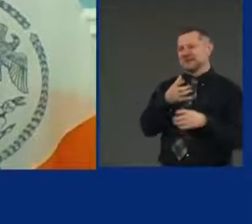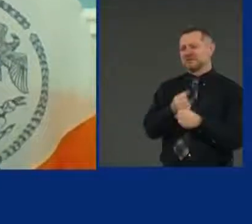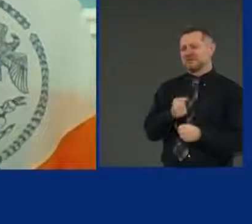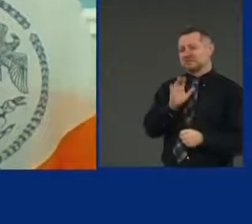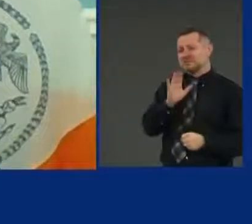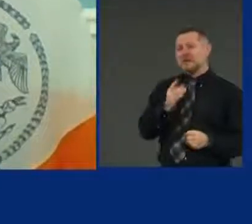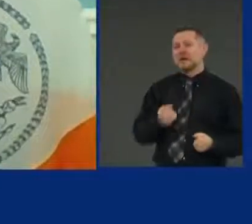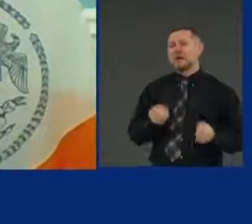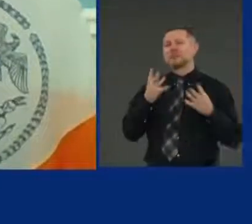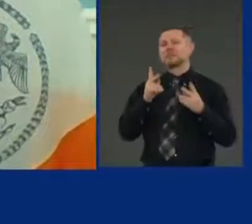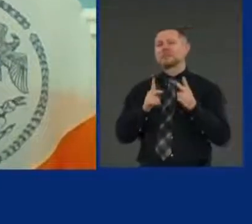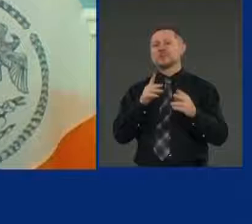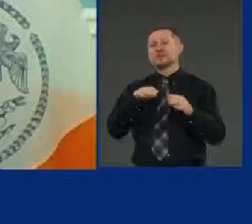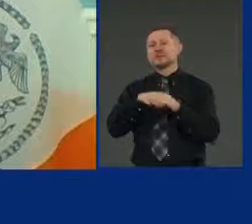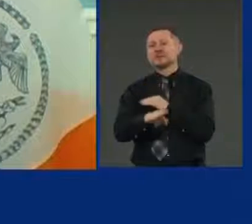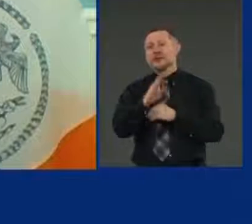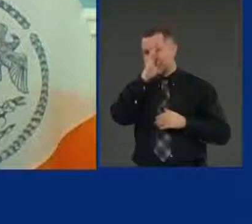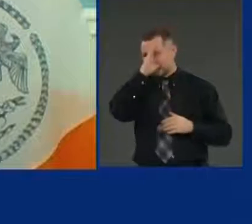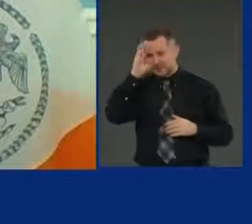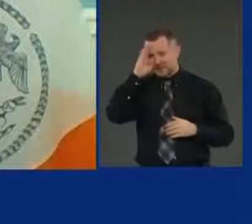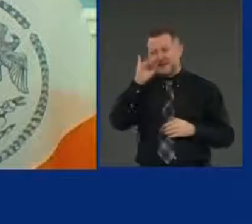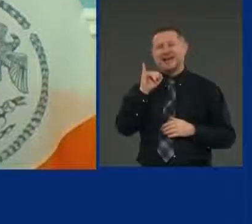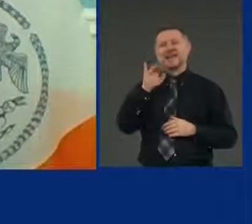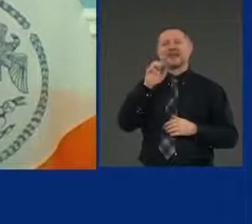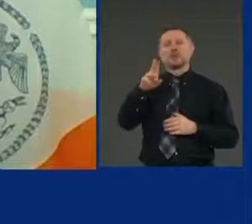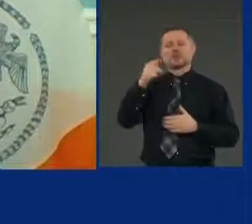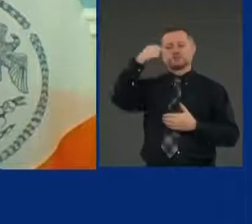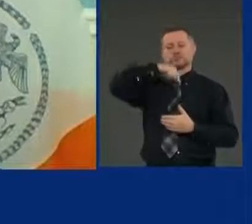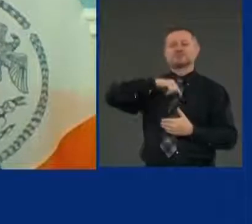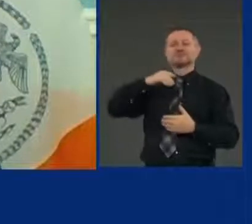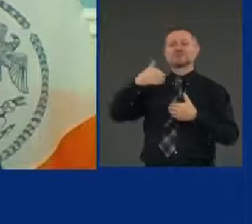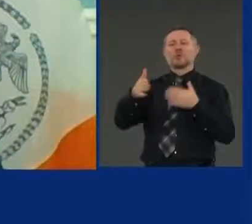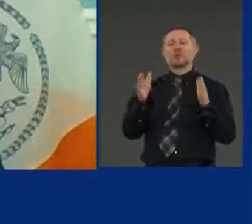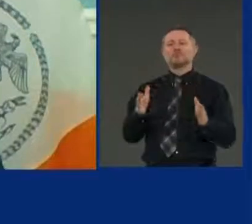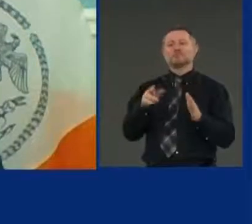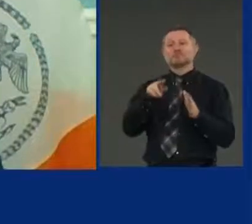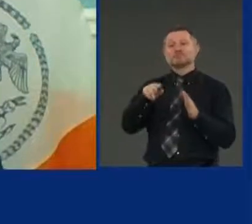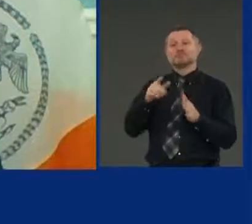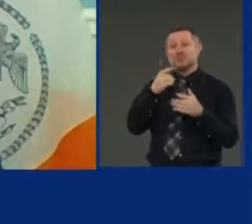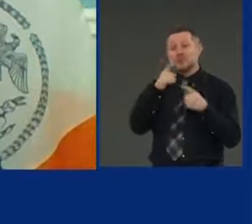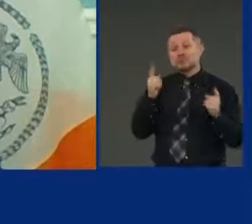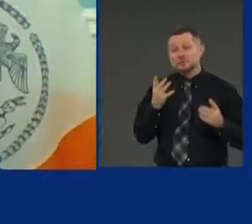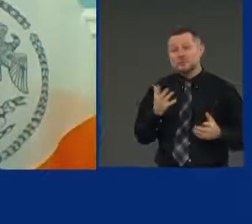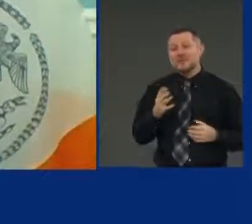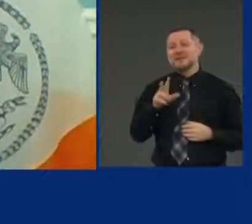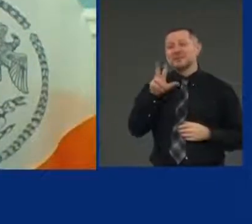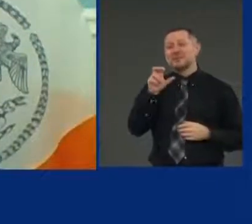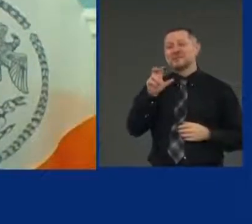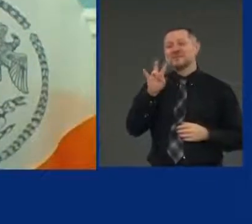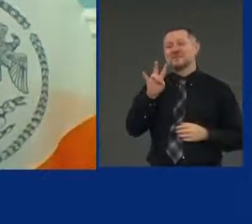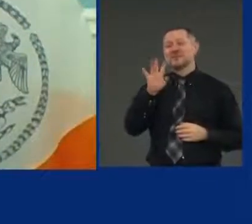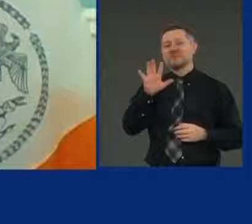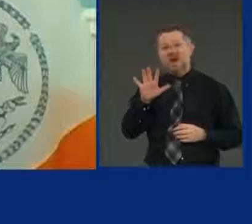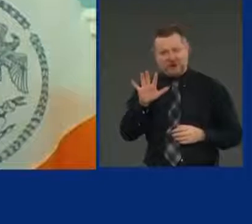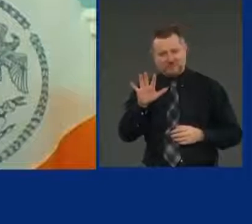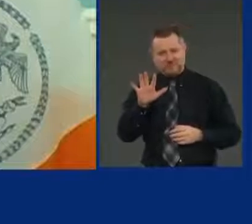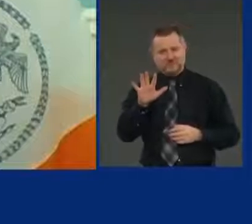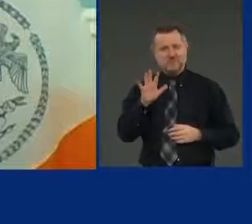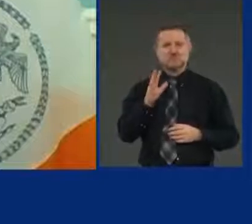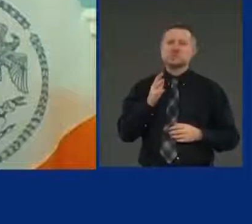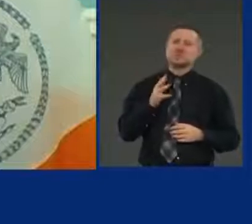people in our public hospital ICUs. This morning, Governor, we announced that threshold, that 375 threshold. We were damn close